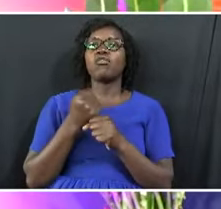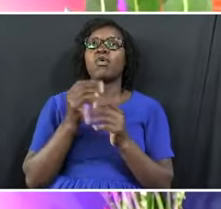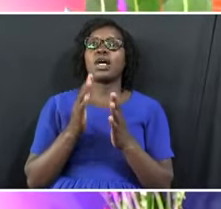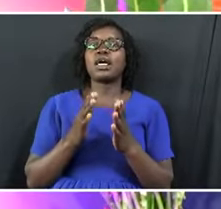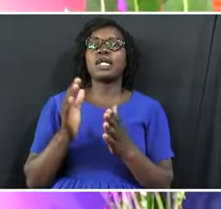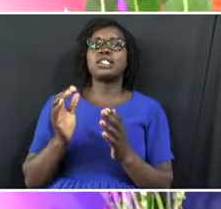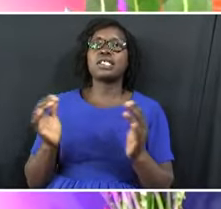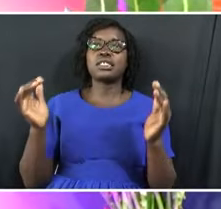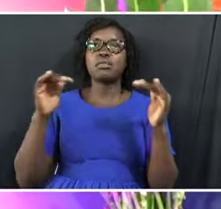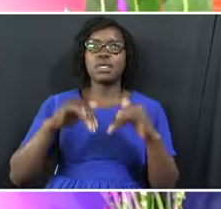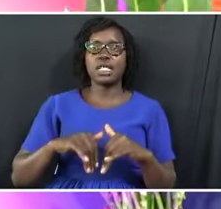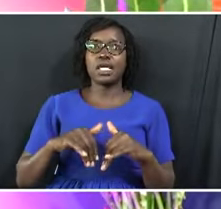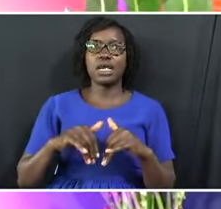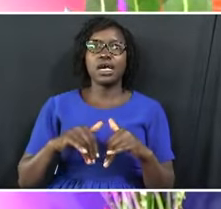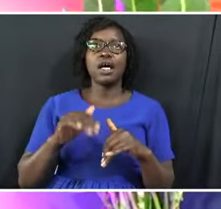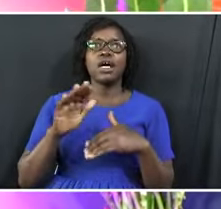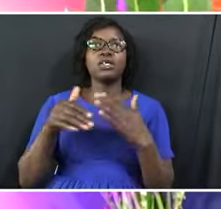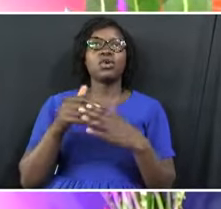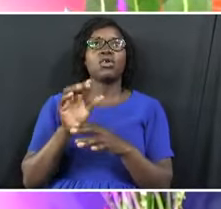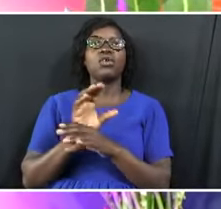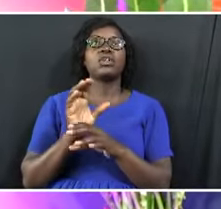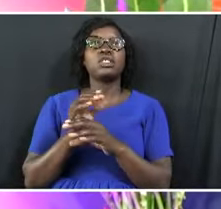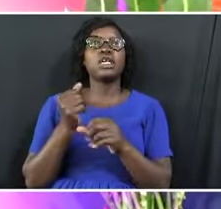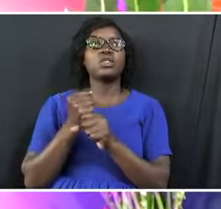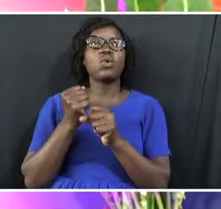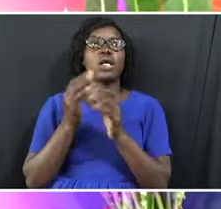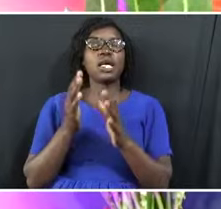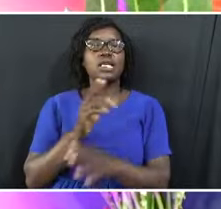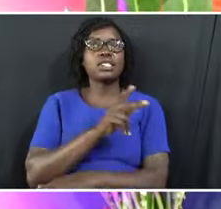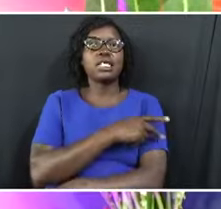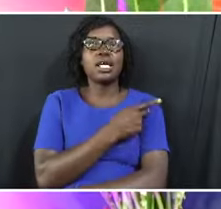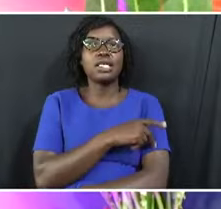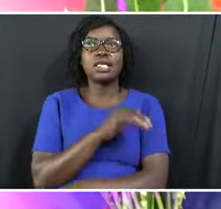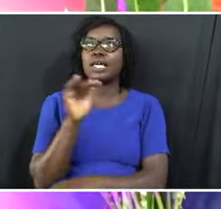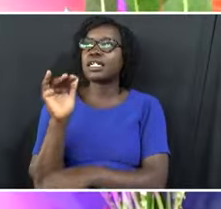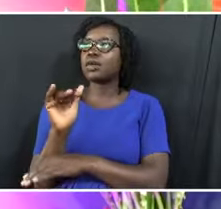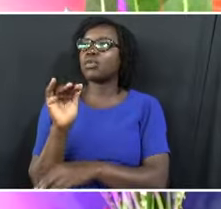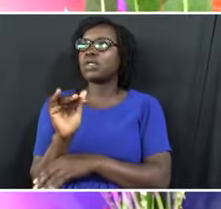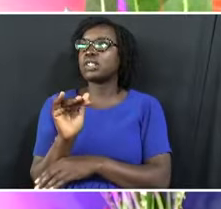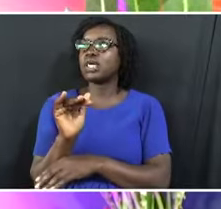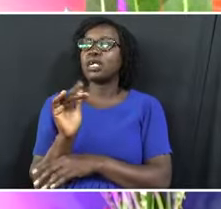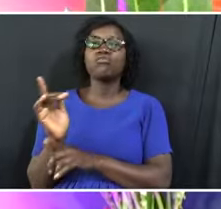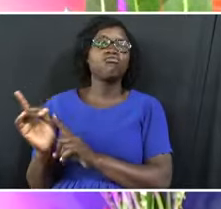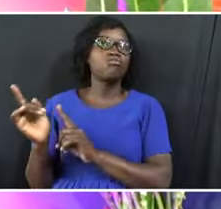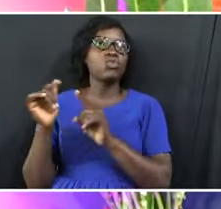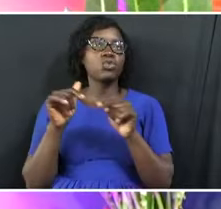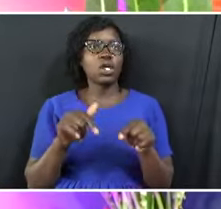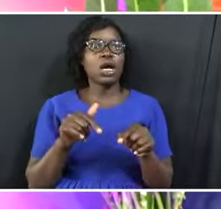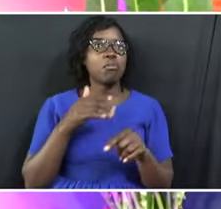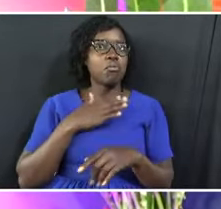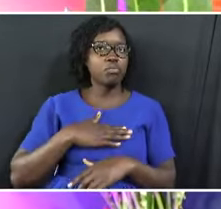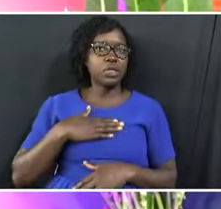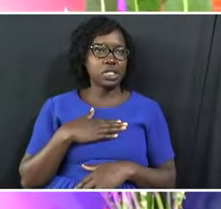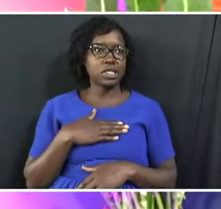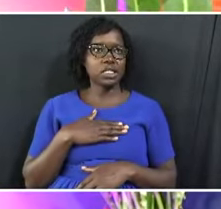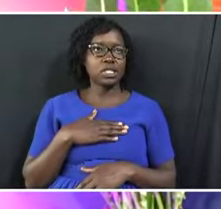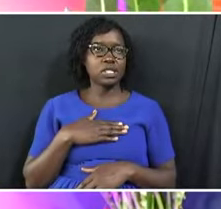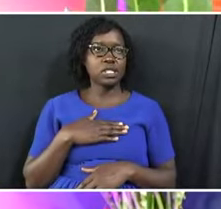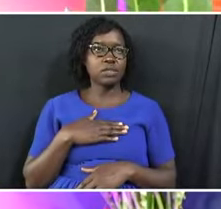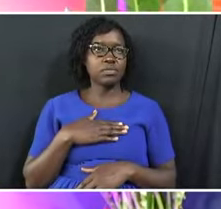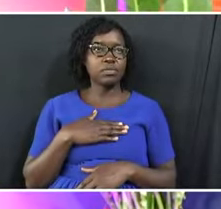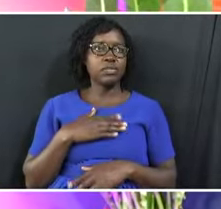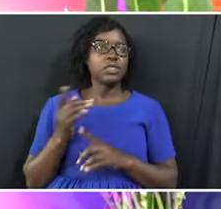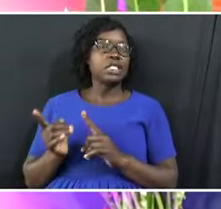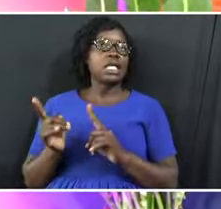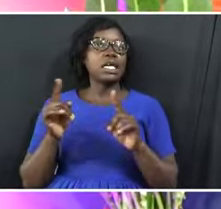seminar, and all the church workers, kindly, you are requested to attend. Please, avail